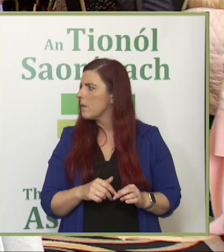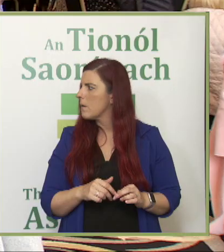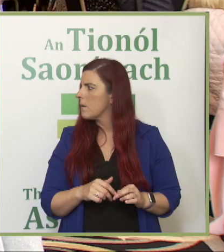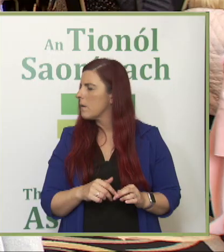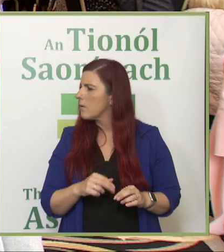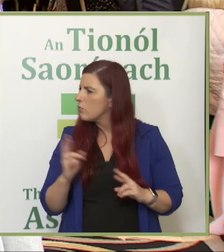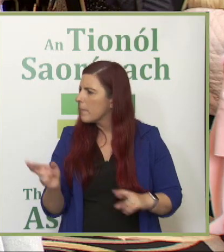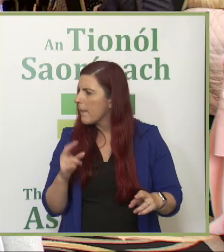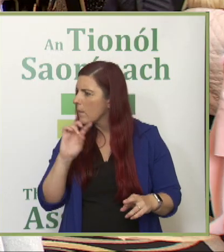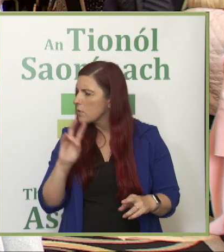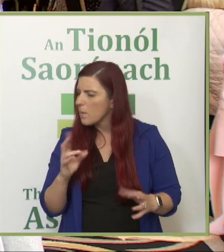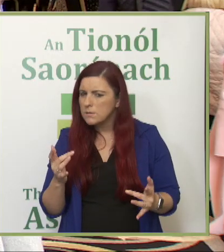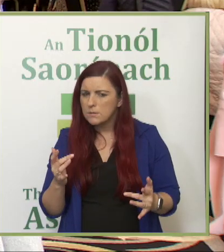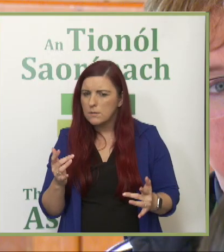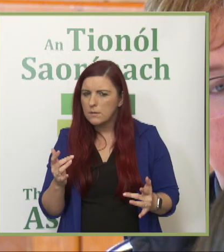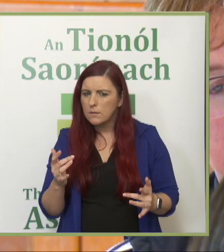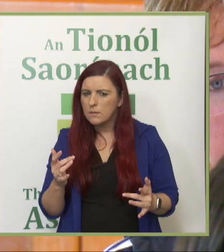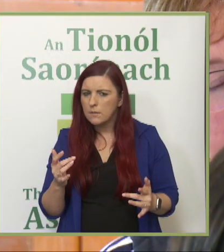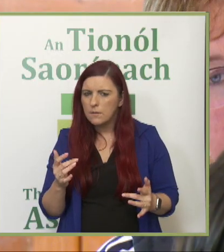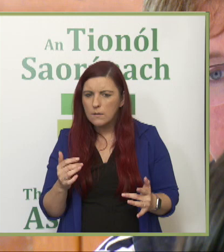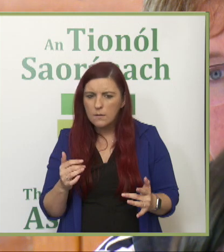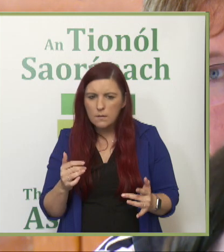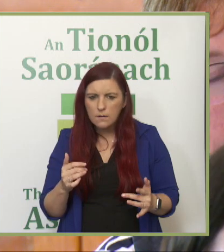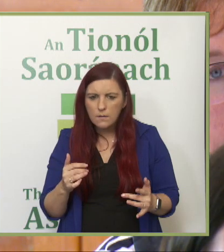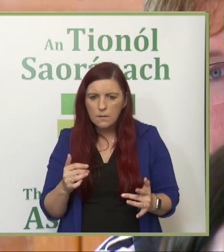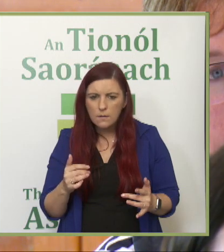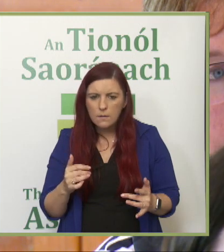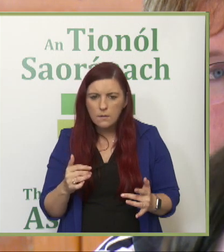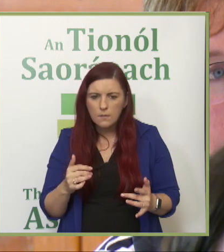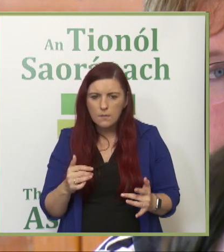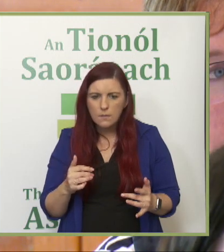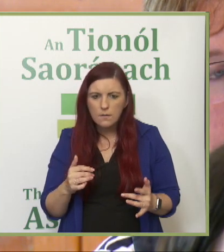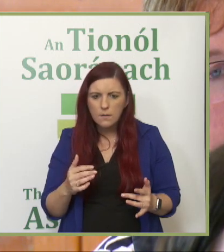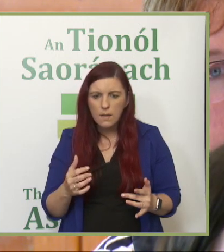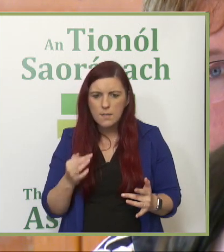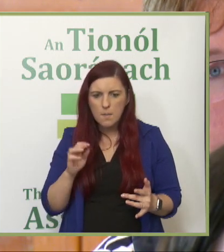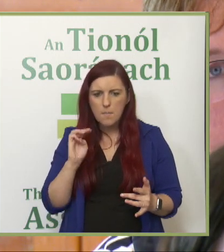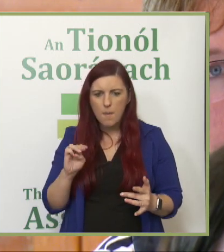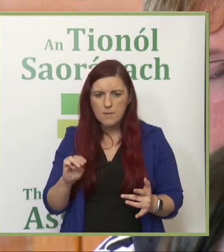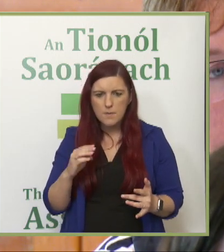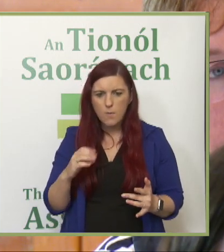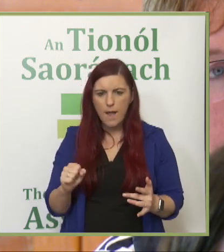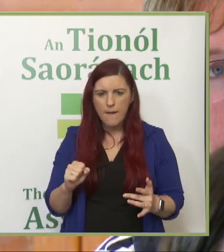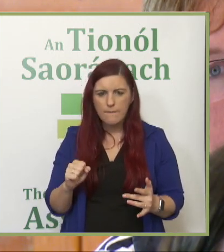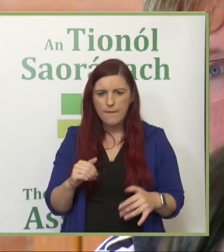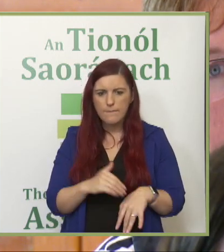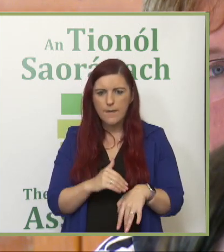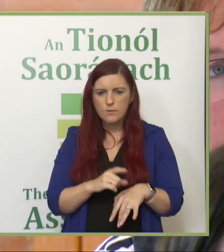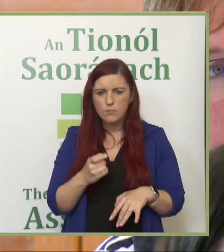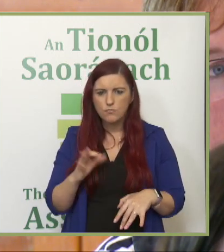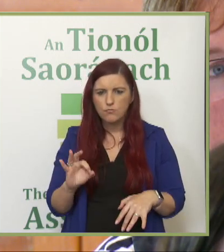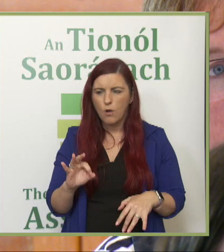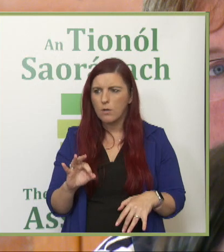just repeat again? I think it's for Siobhan, please, Averick. Yeah, I'm not sure who, but is it possible to have effective drug consumption rooms without decriminalising